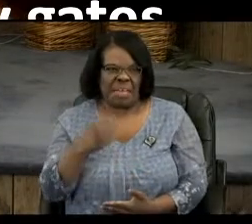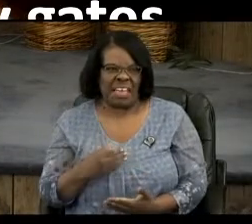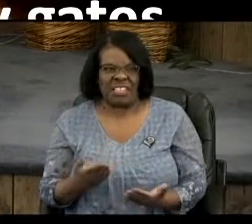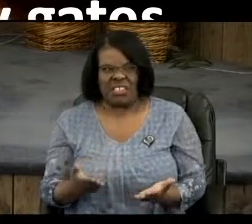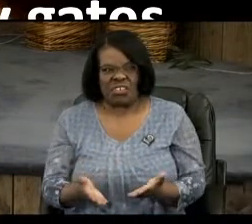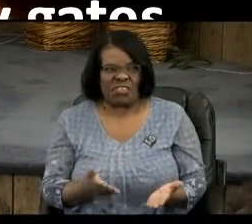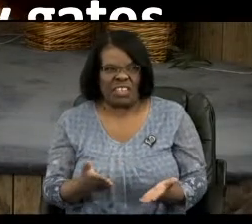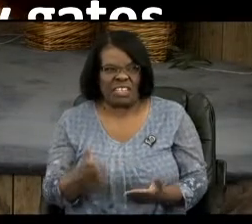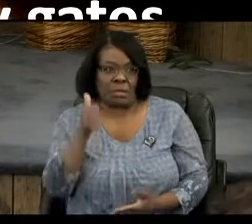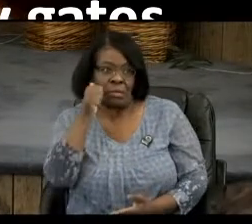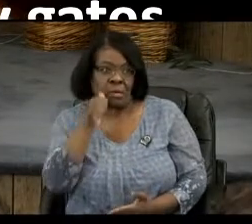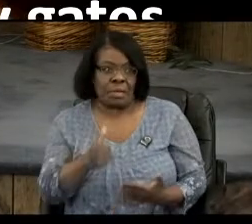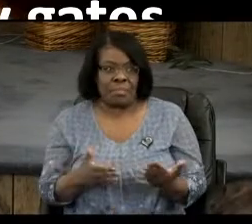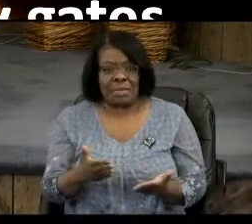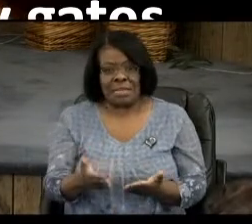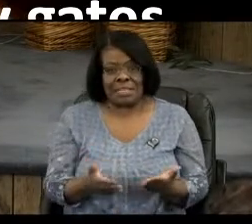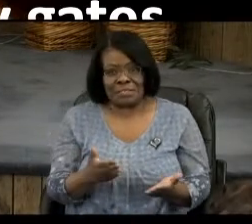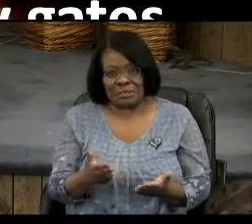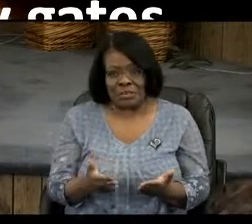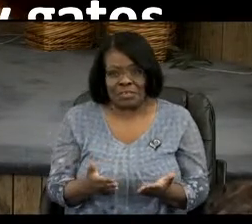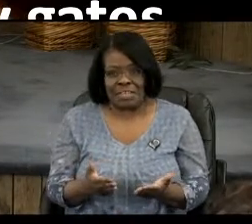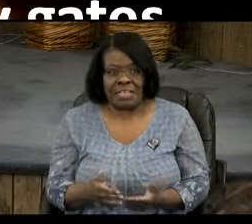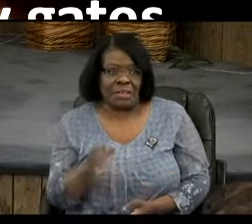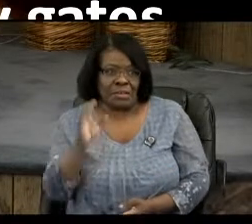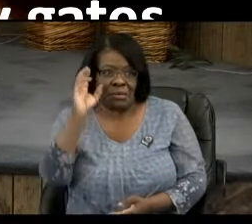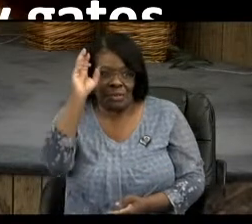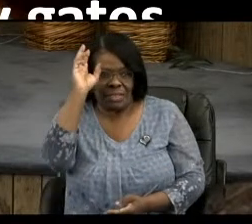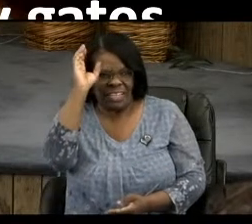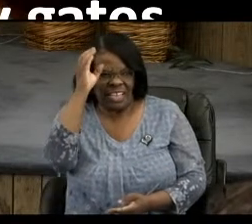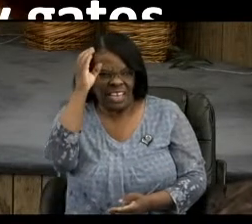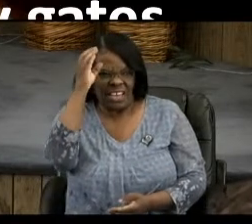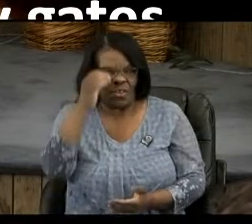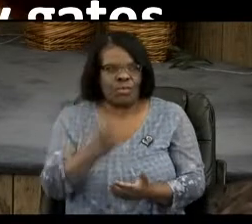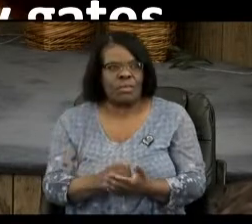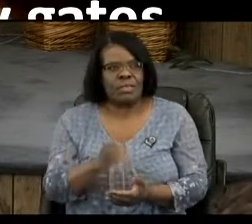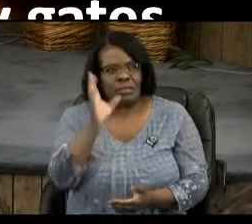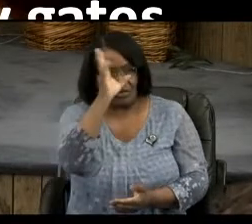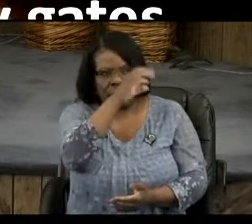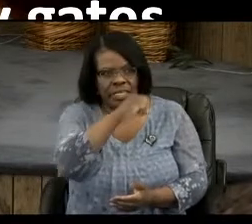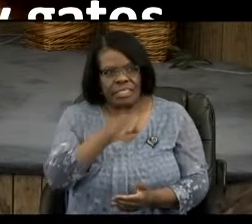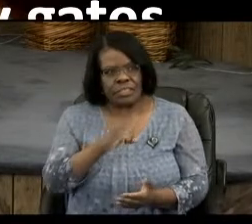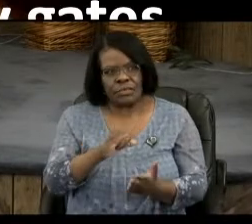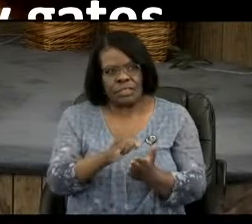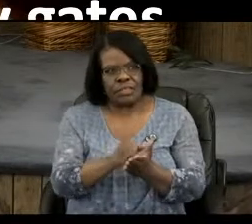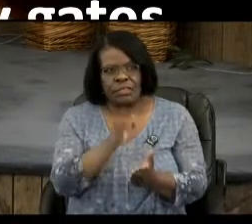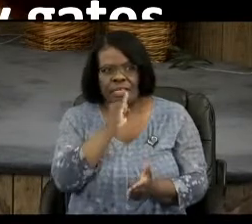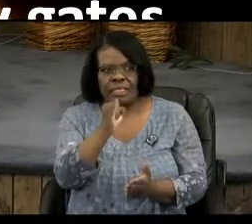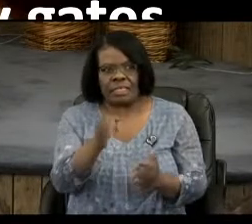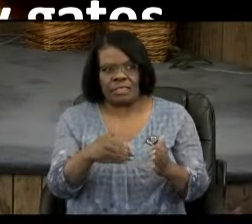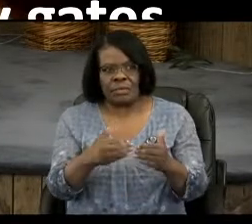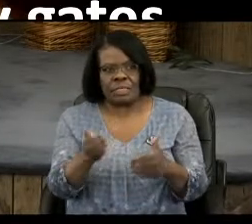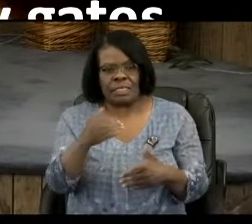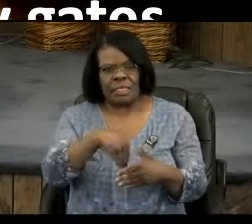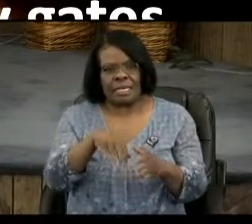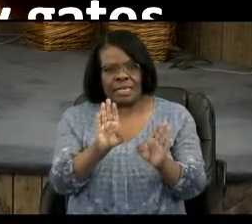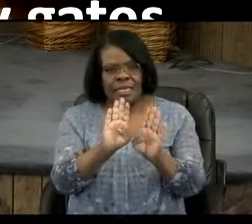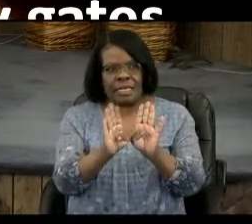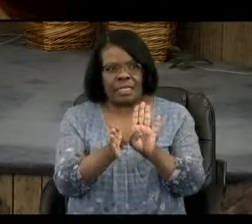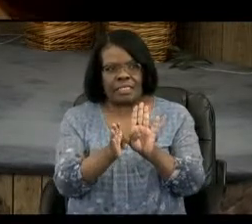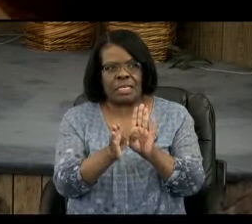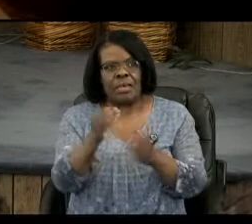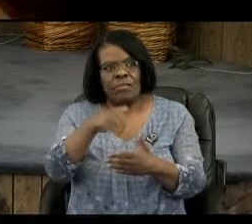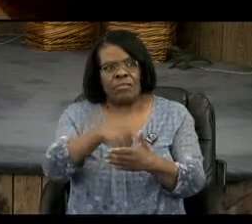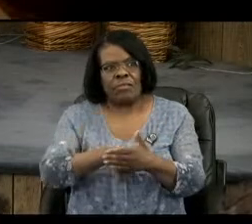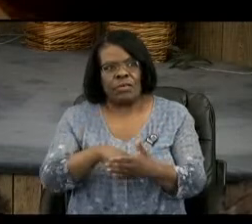nor thy manservant, nor thy maidservant, nor thy cattle, nor thy stranger that was in thy